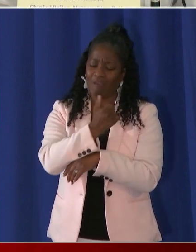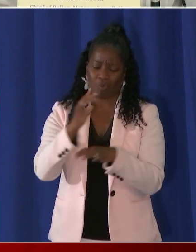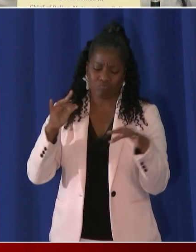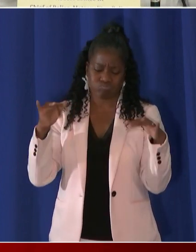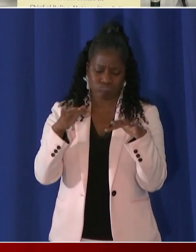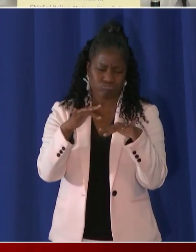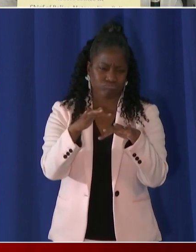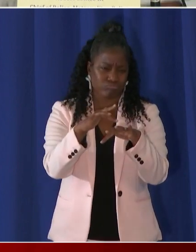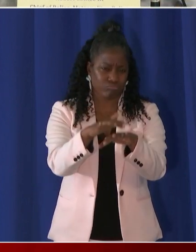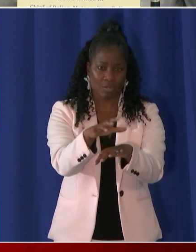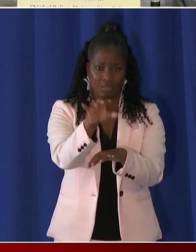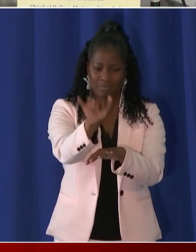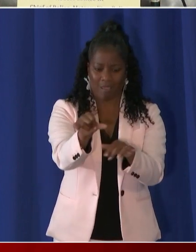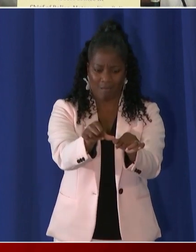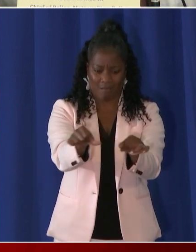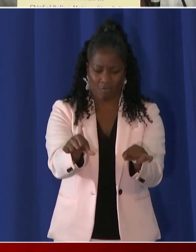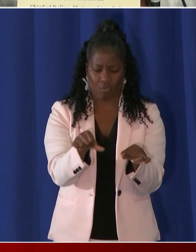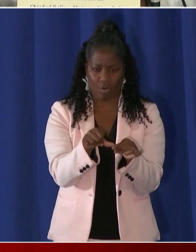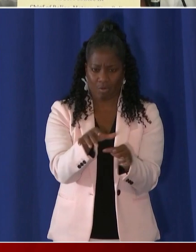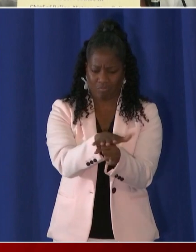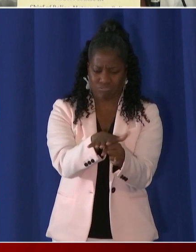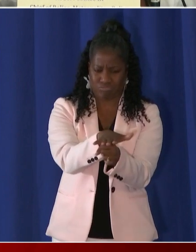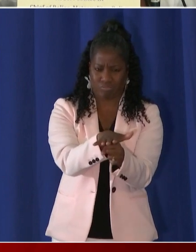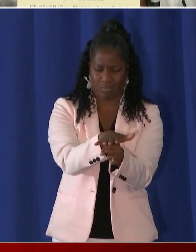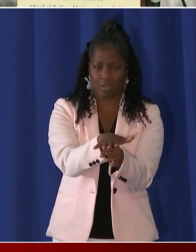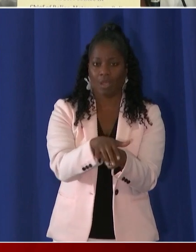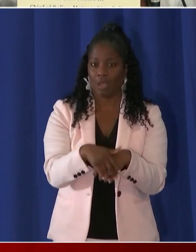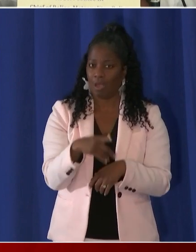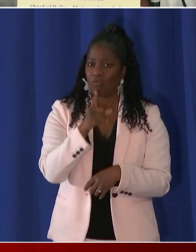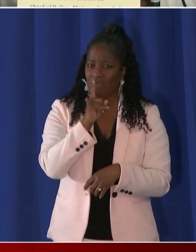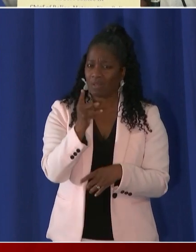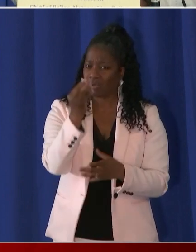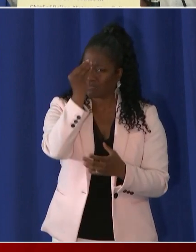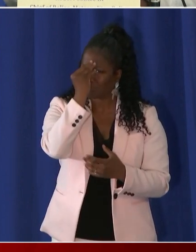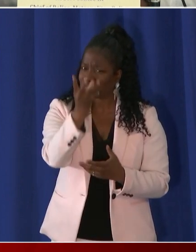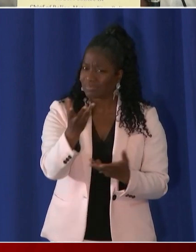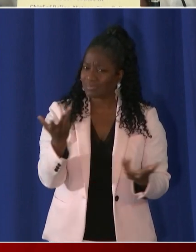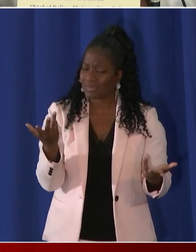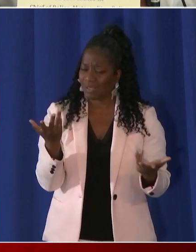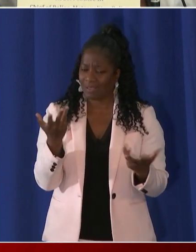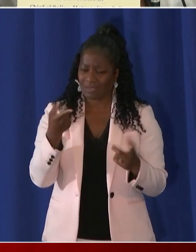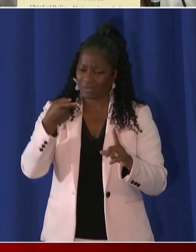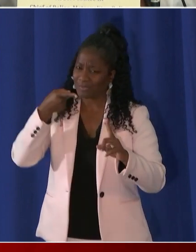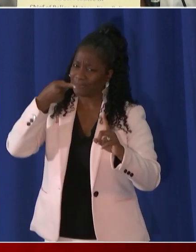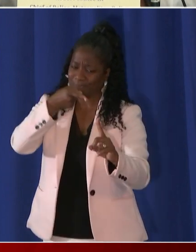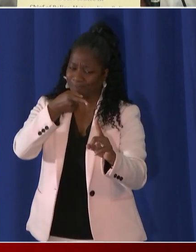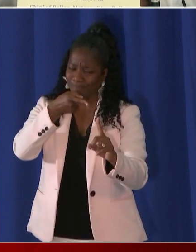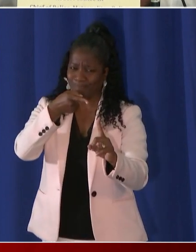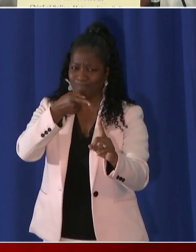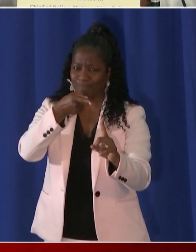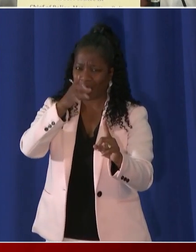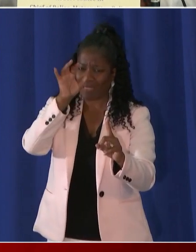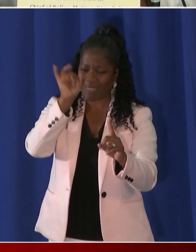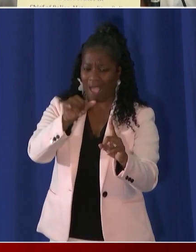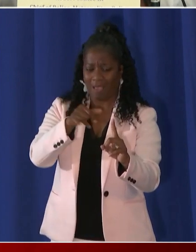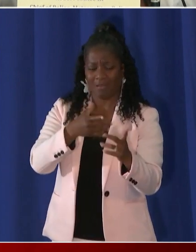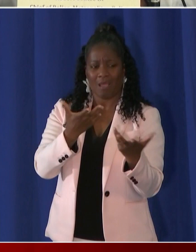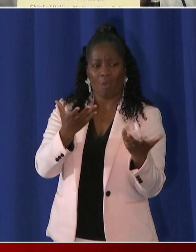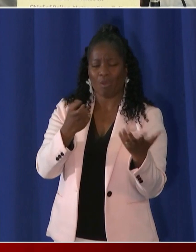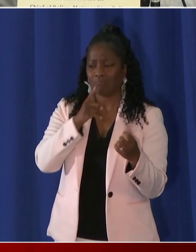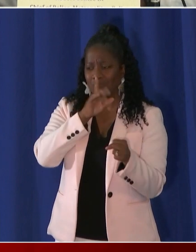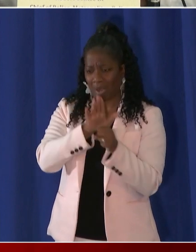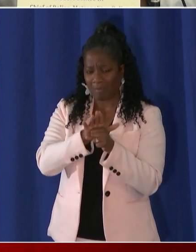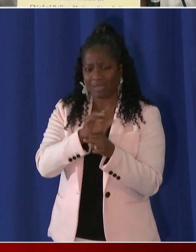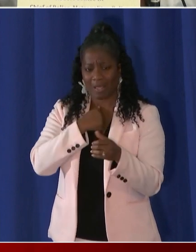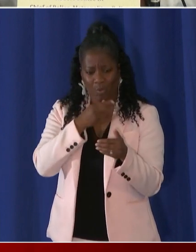of partners that were on the scene. And I just really want to put a pin right there for a moment, because I promise you